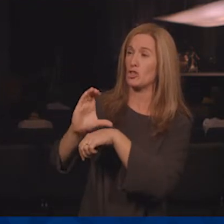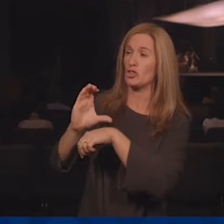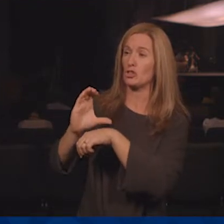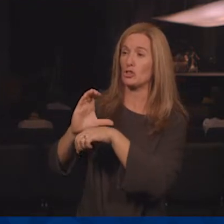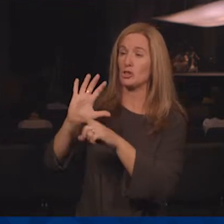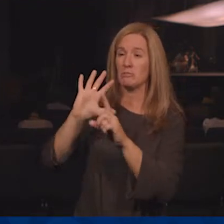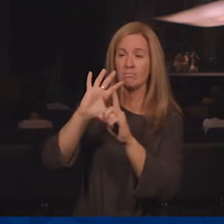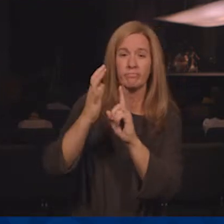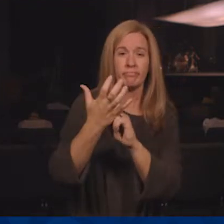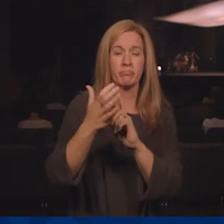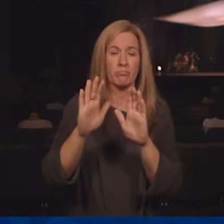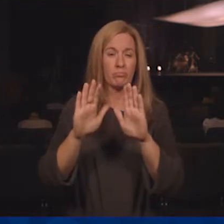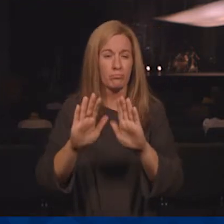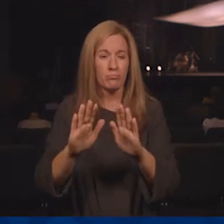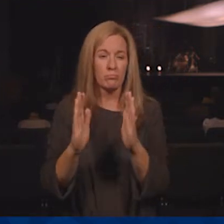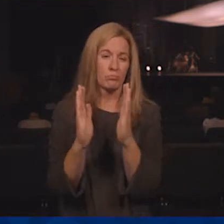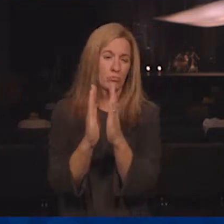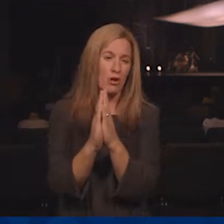name of the Lord.